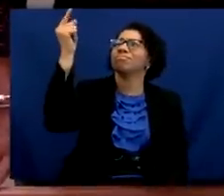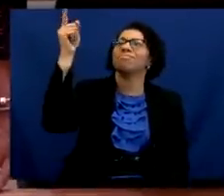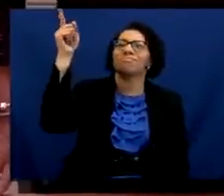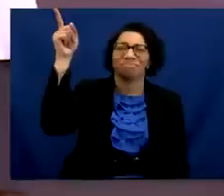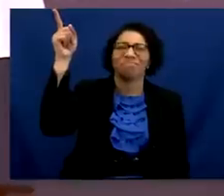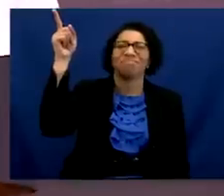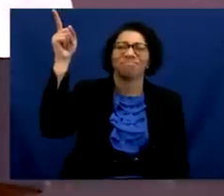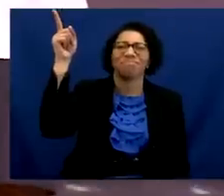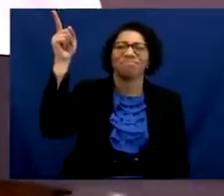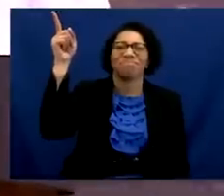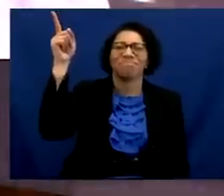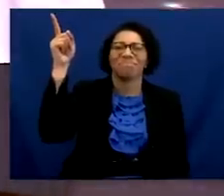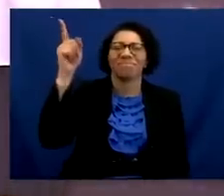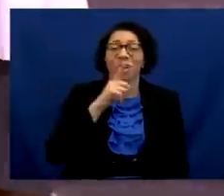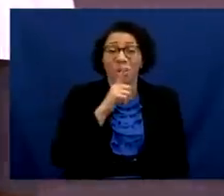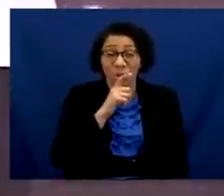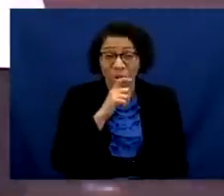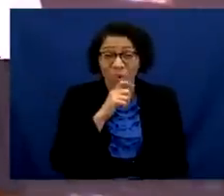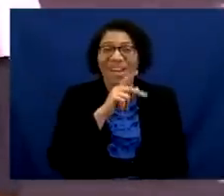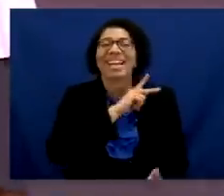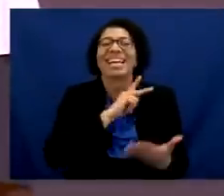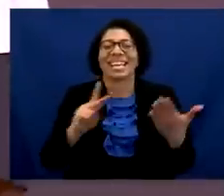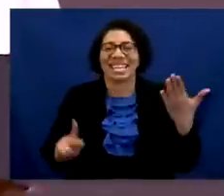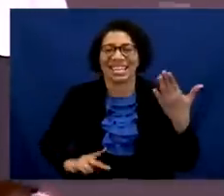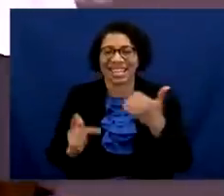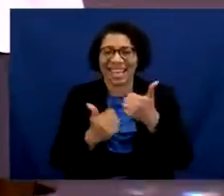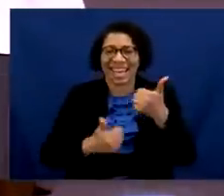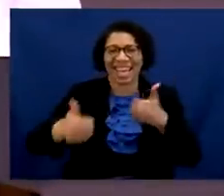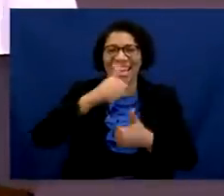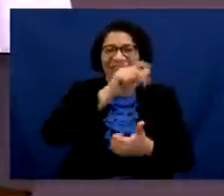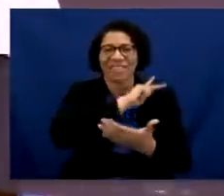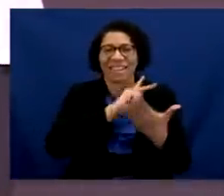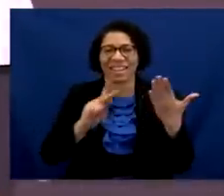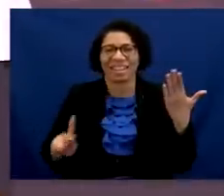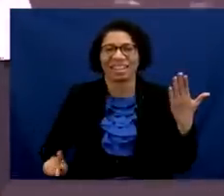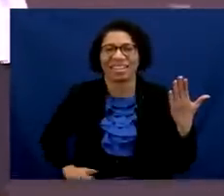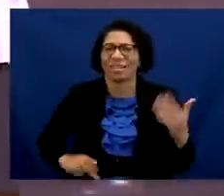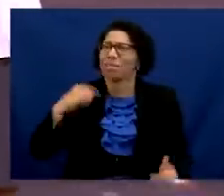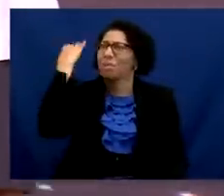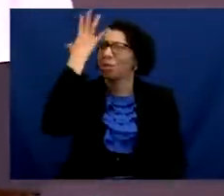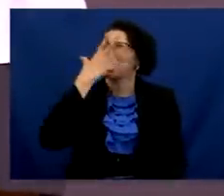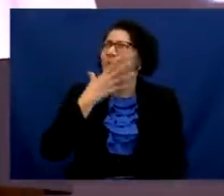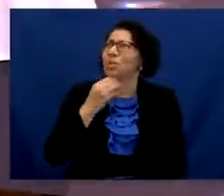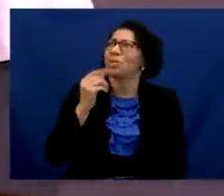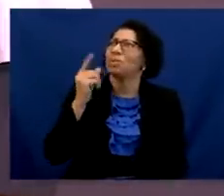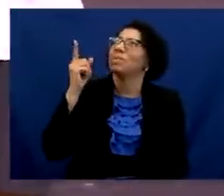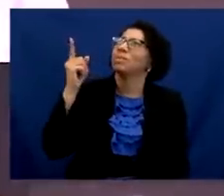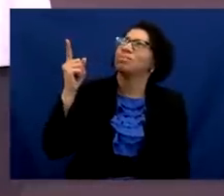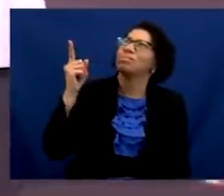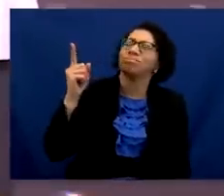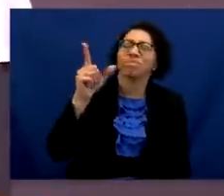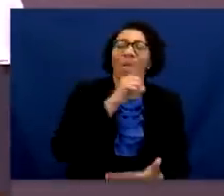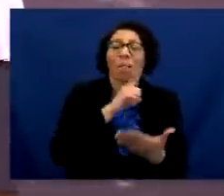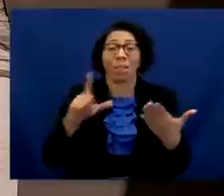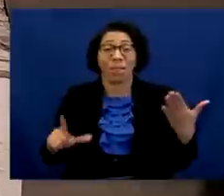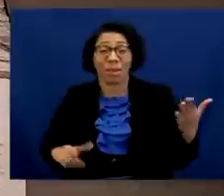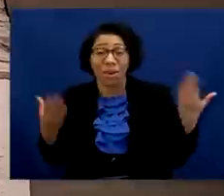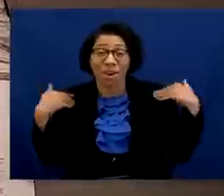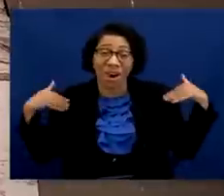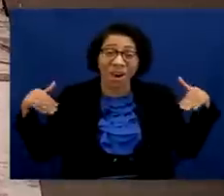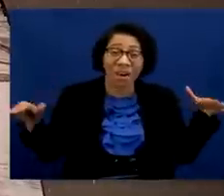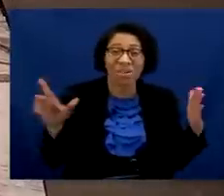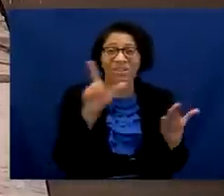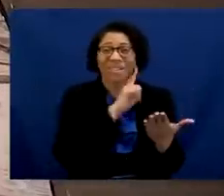We're talking about the King of Kings, isn't he? The Lord of hosts, the Lord of